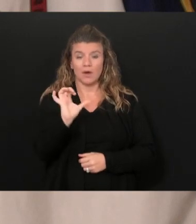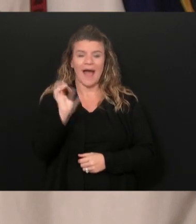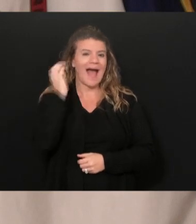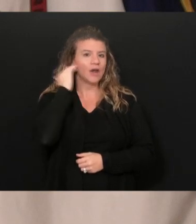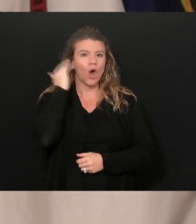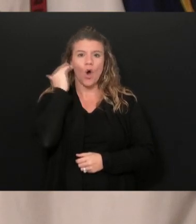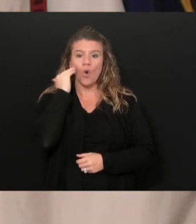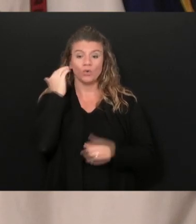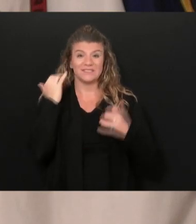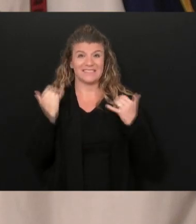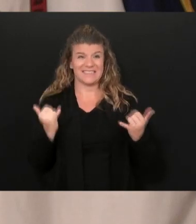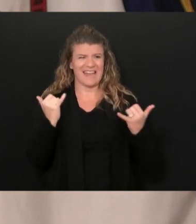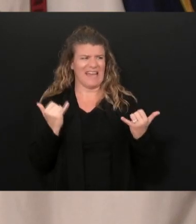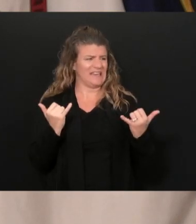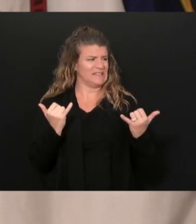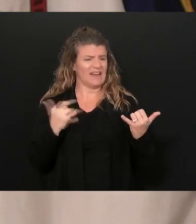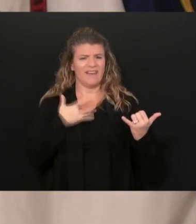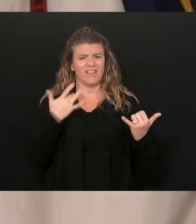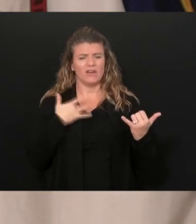know that today there's like